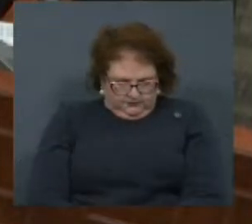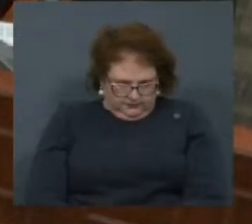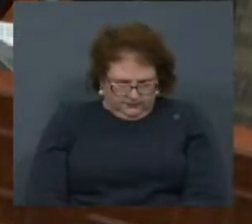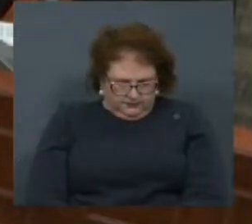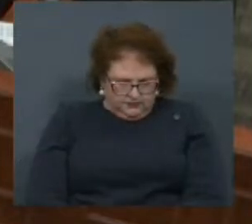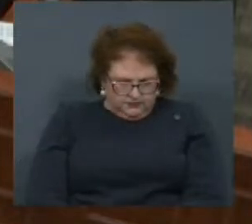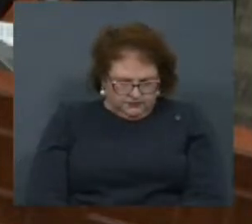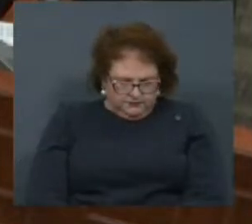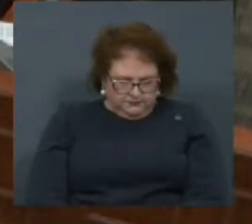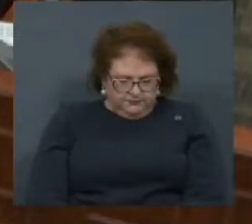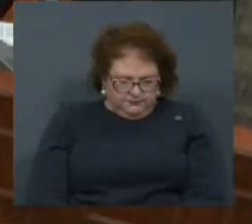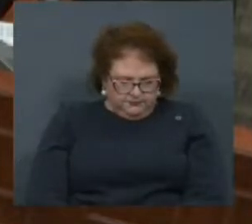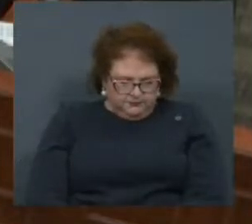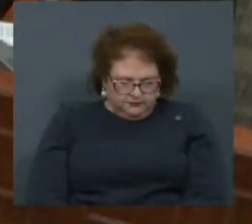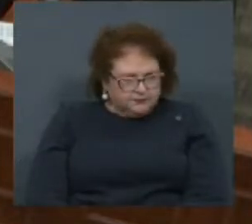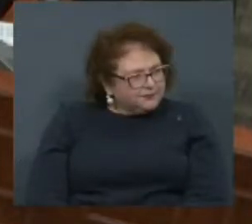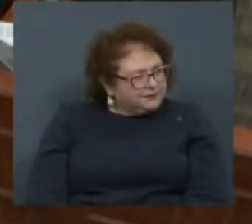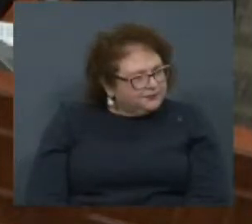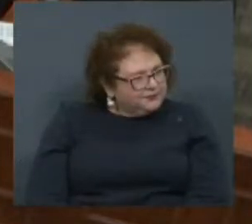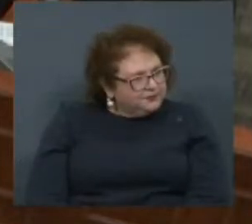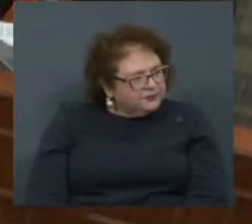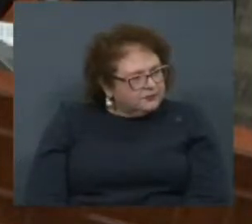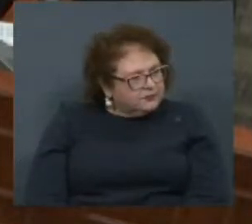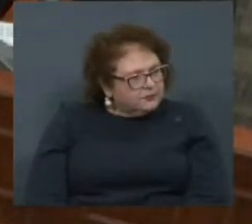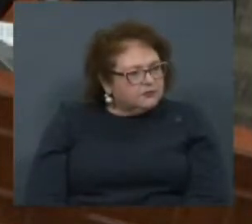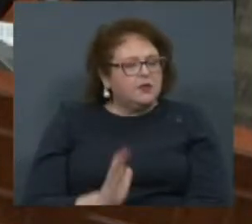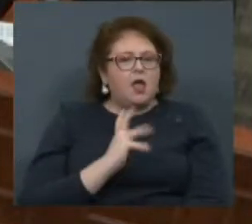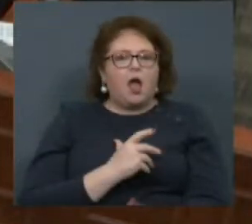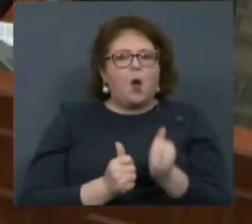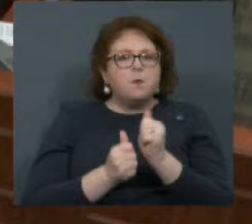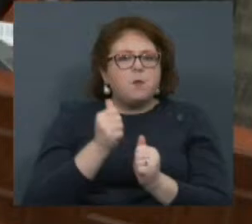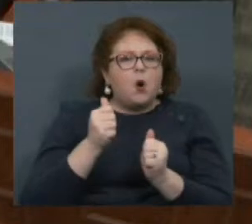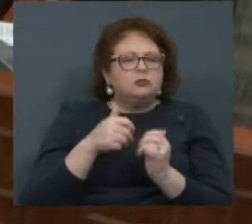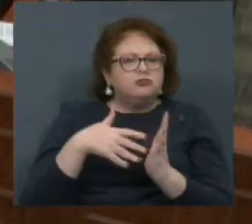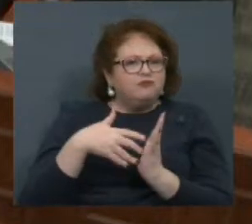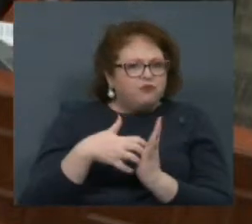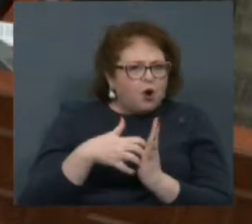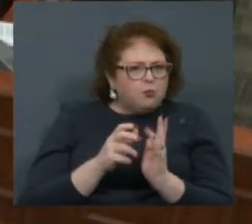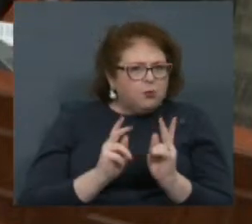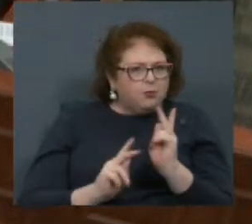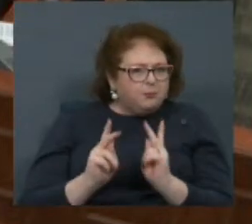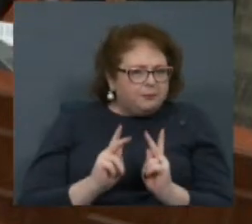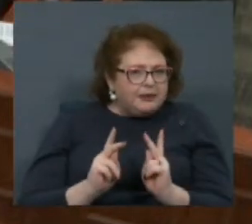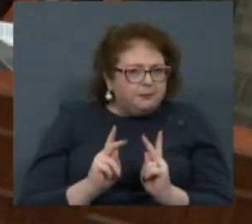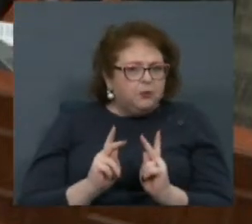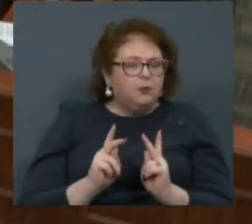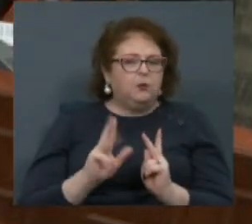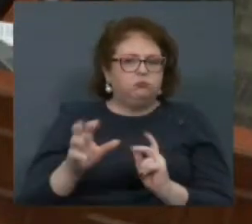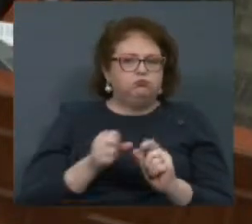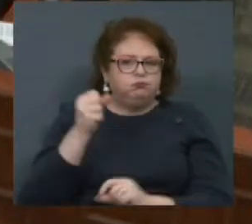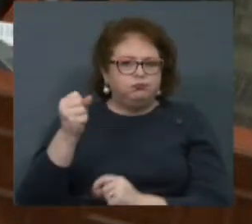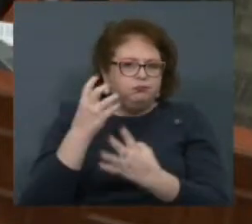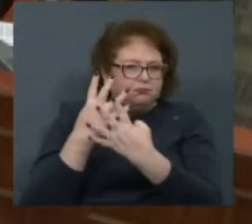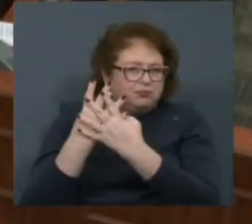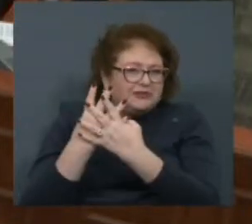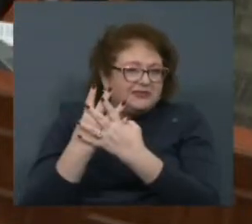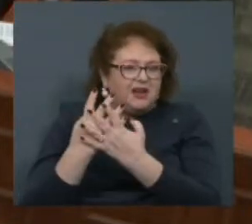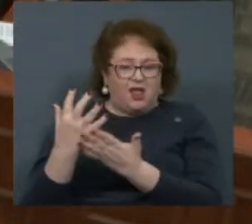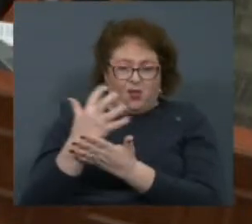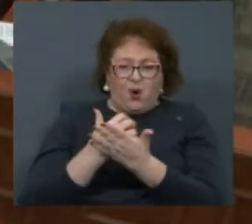communities, grabbing our most vulnerable people and putting them in prison camps to work for 30 cents an hour, I